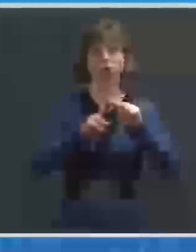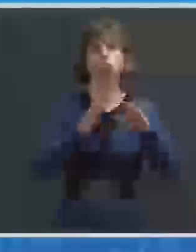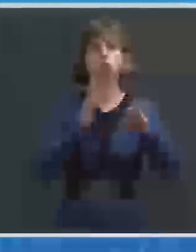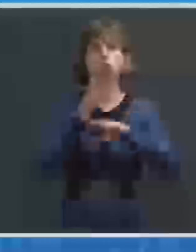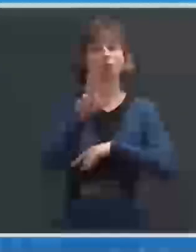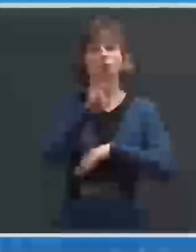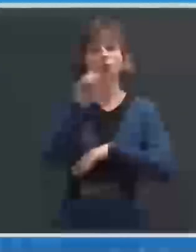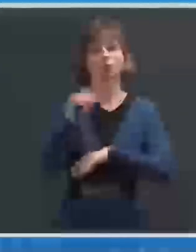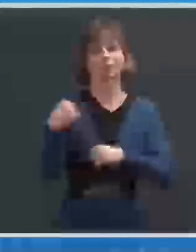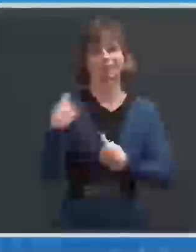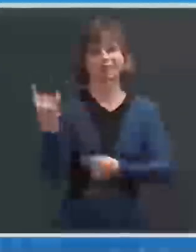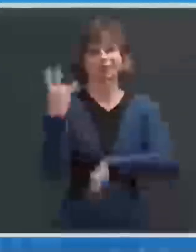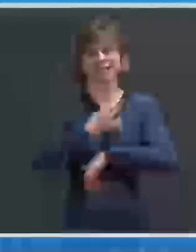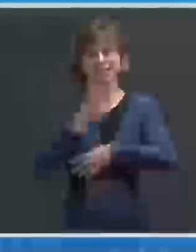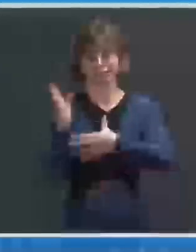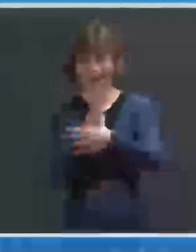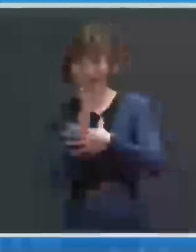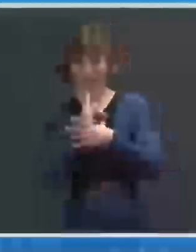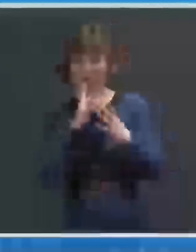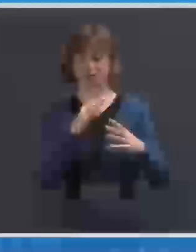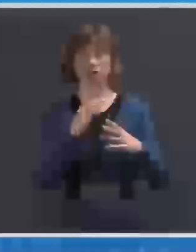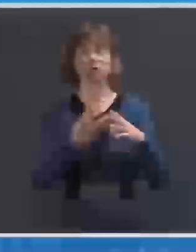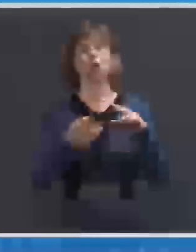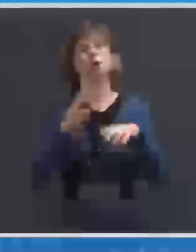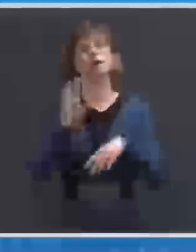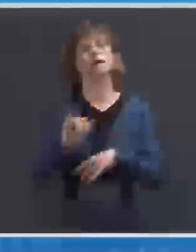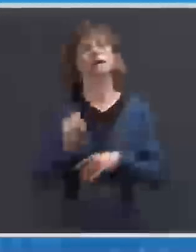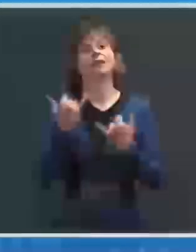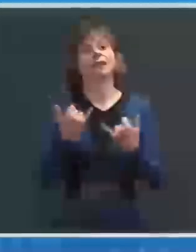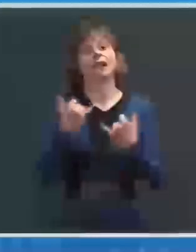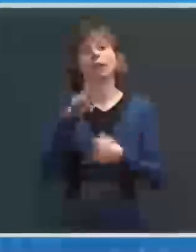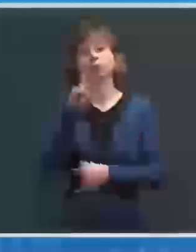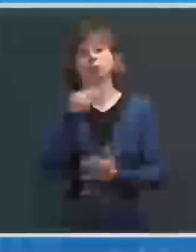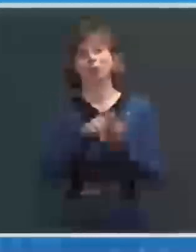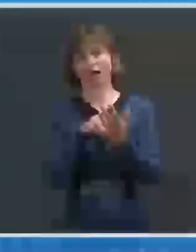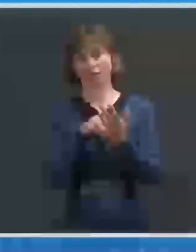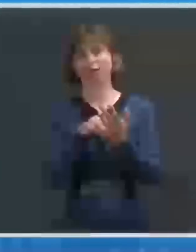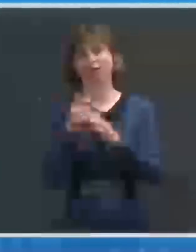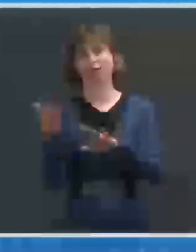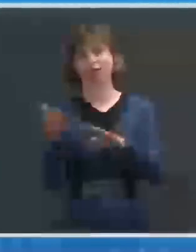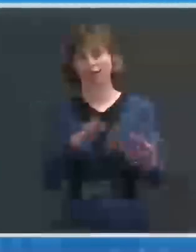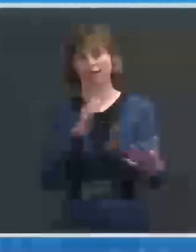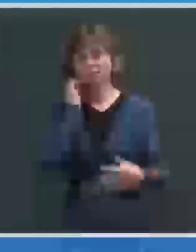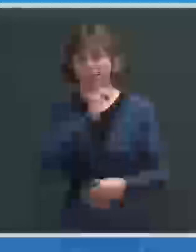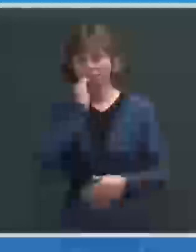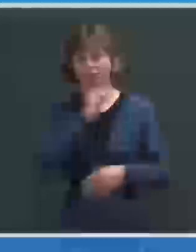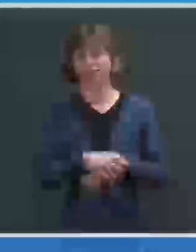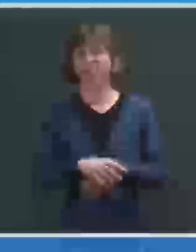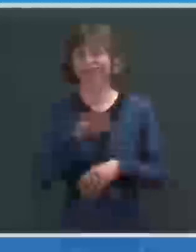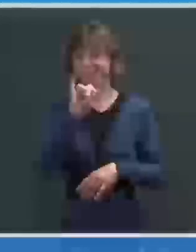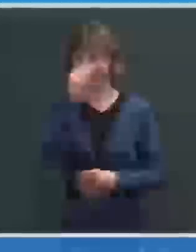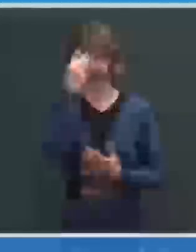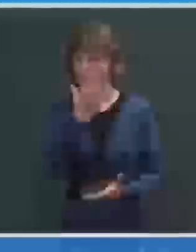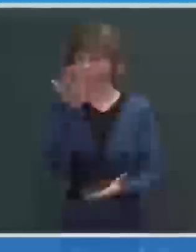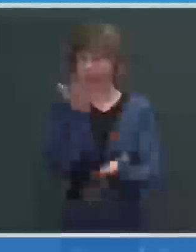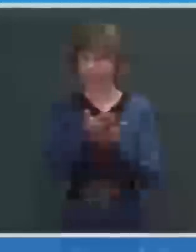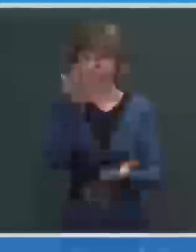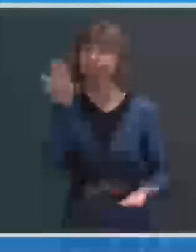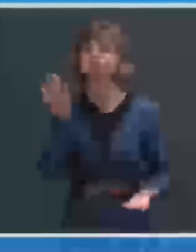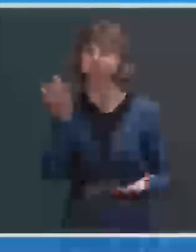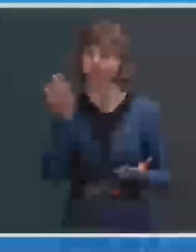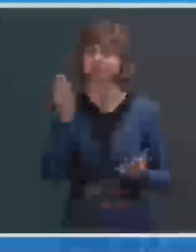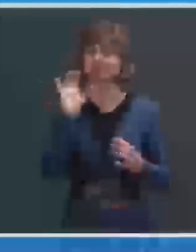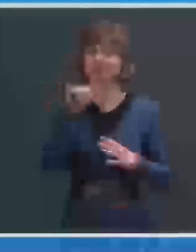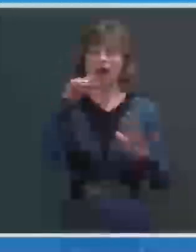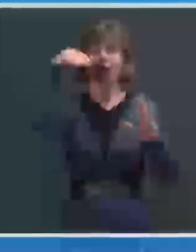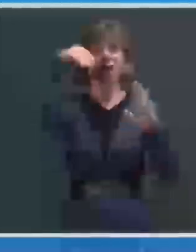7 days to nearly 2,000 deaths per day. These data are evidence that our recent declines appear to be